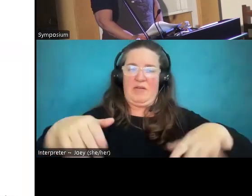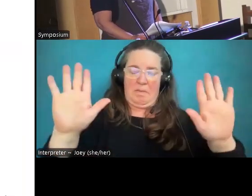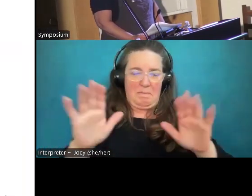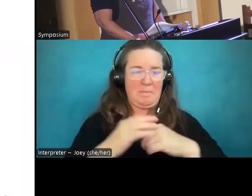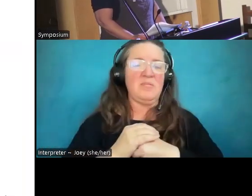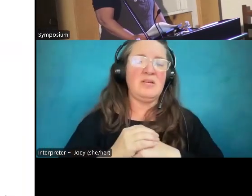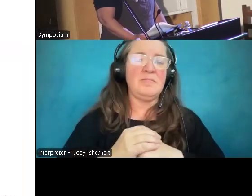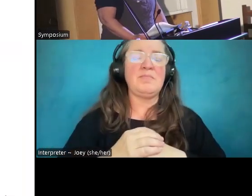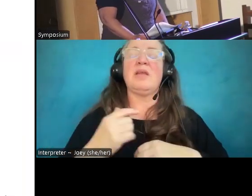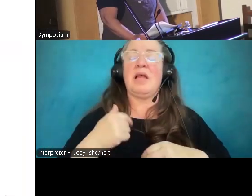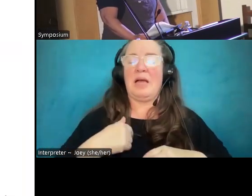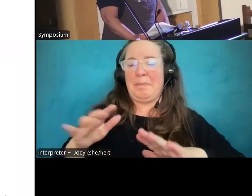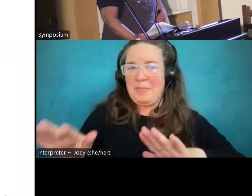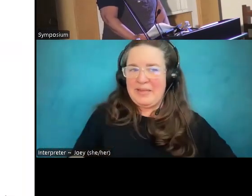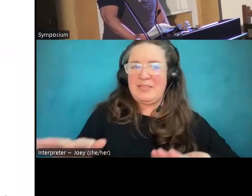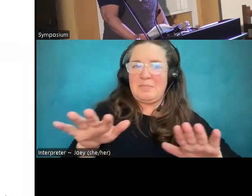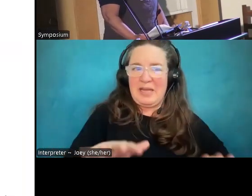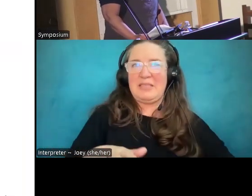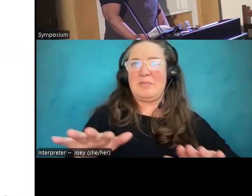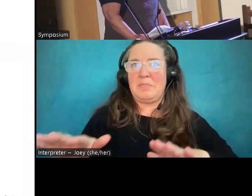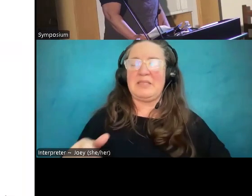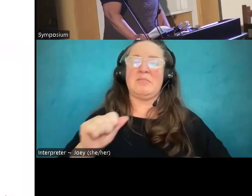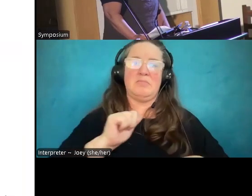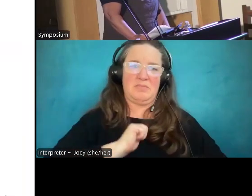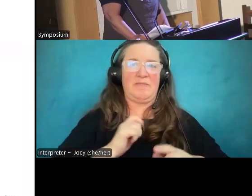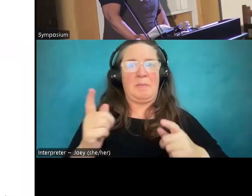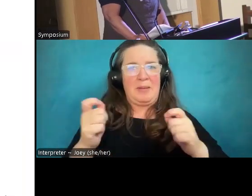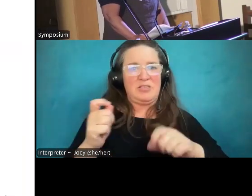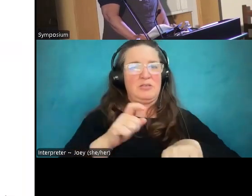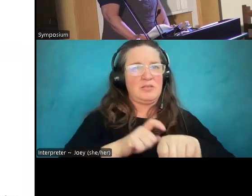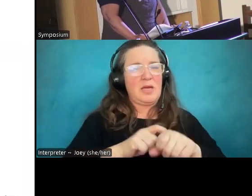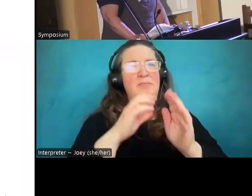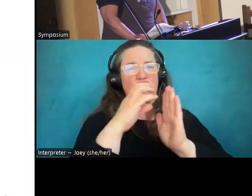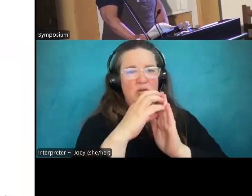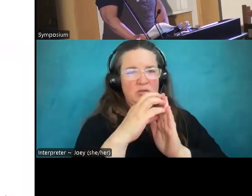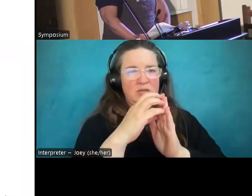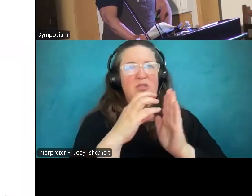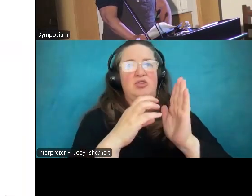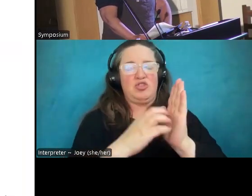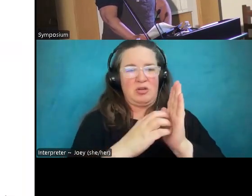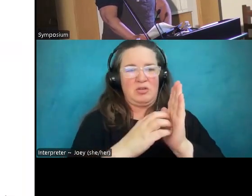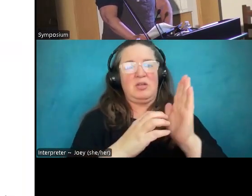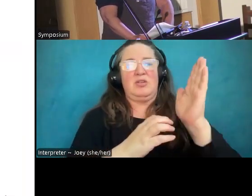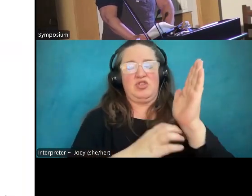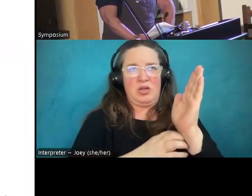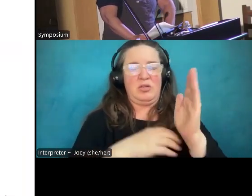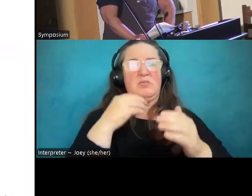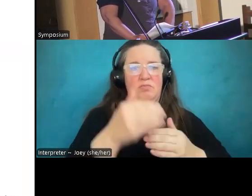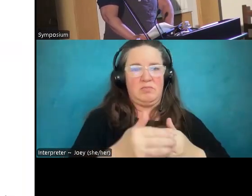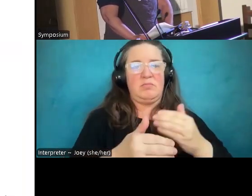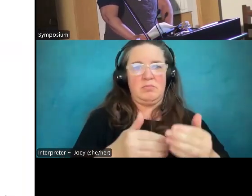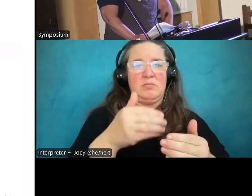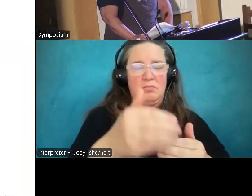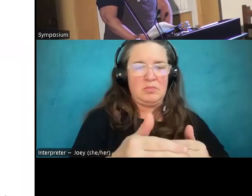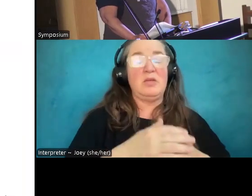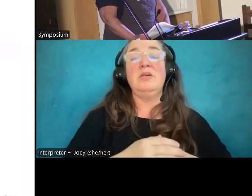in small, mostly manageable chunks, and I rest to restore often. There are still days that my brain signals me that I won't